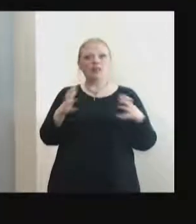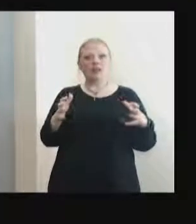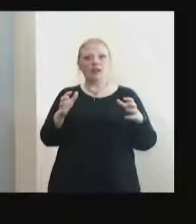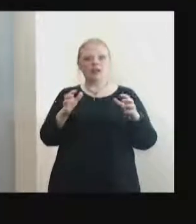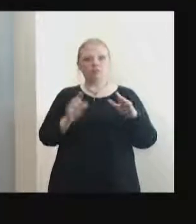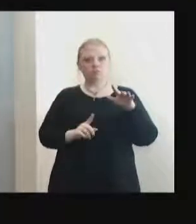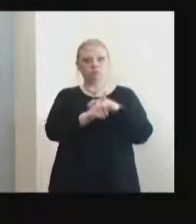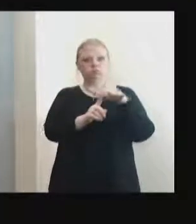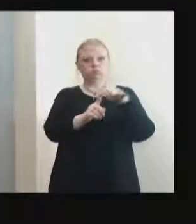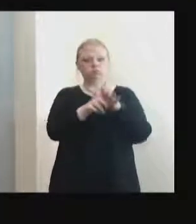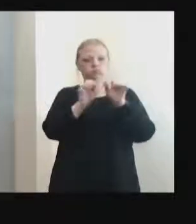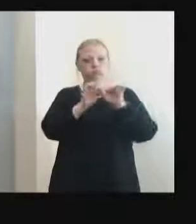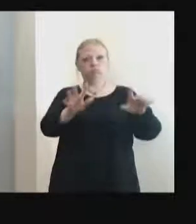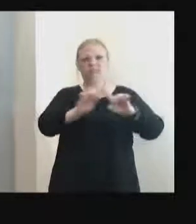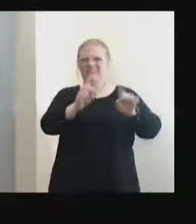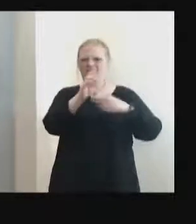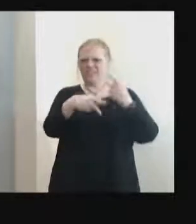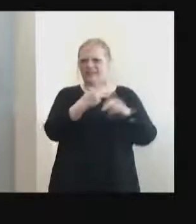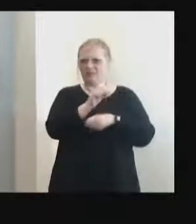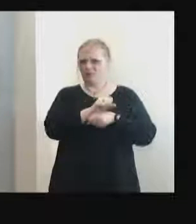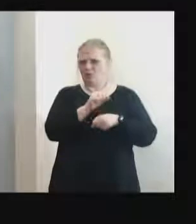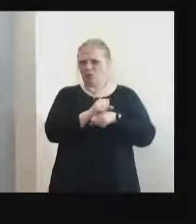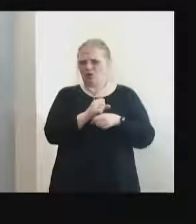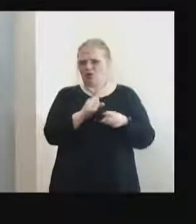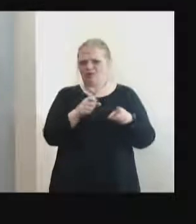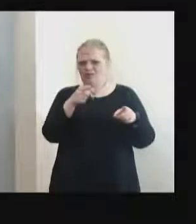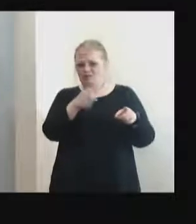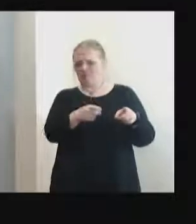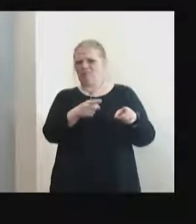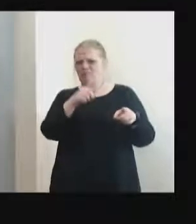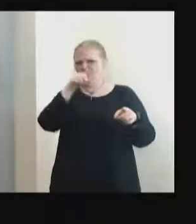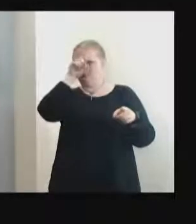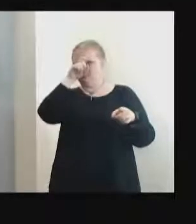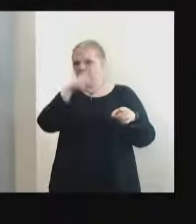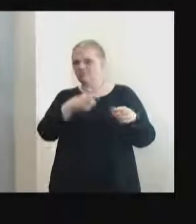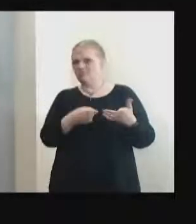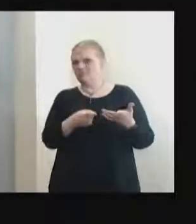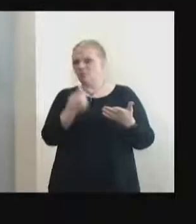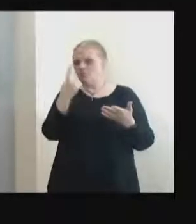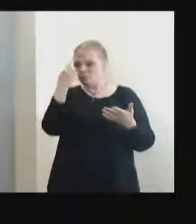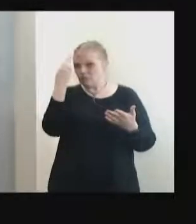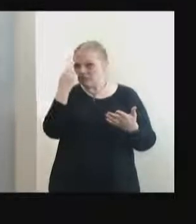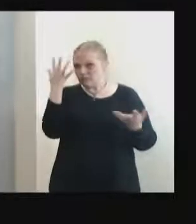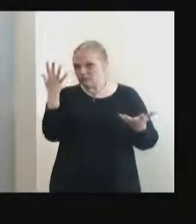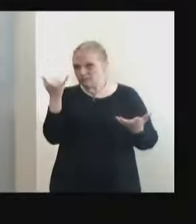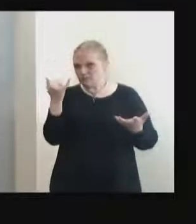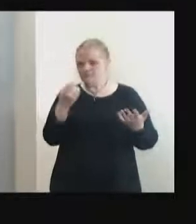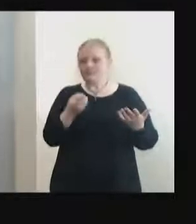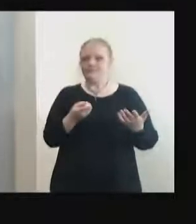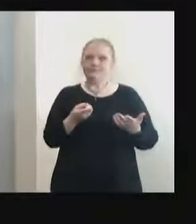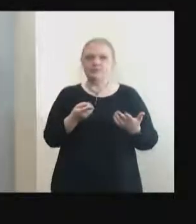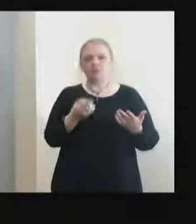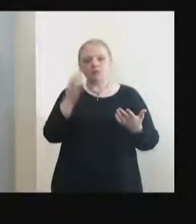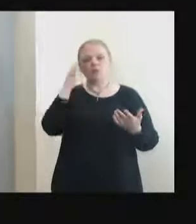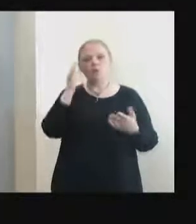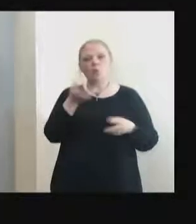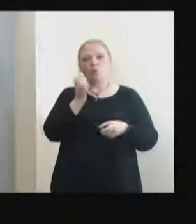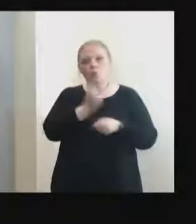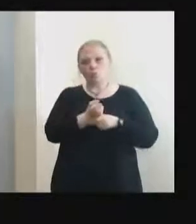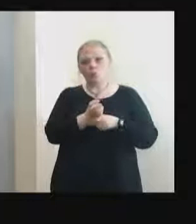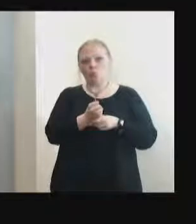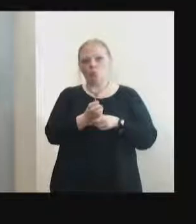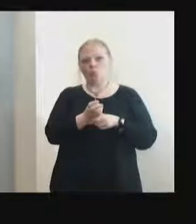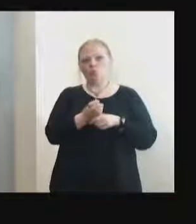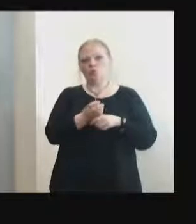in different types of workplaces, places that you wouldn't even expect. And this, one of the reasons is because it's, I know it's really tough to enforce